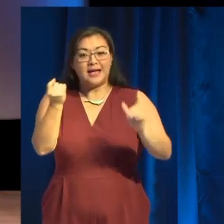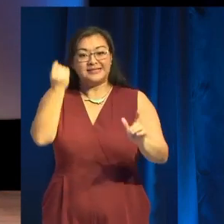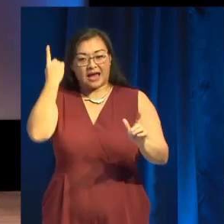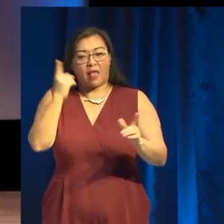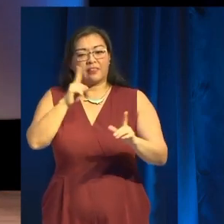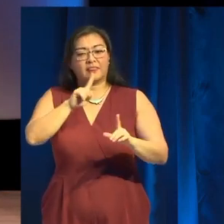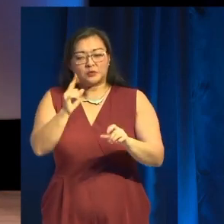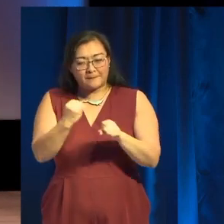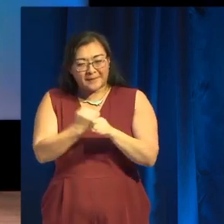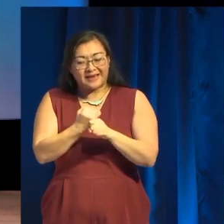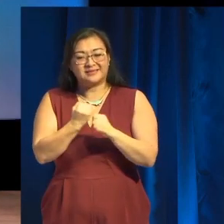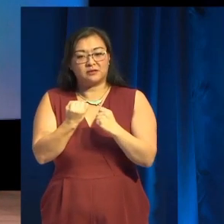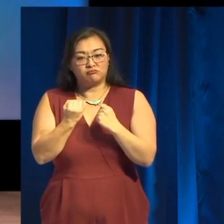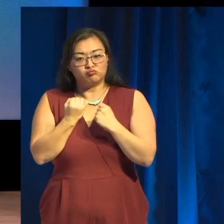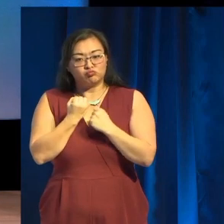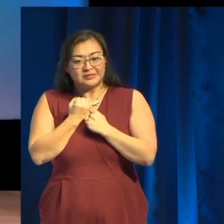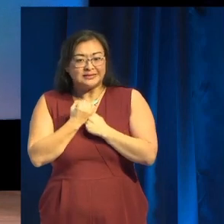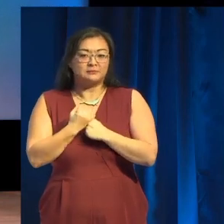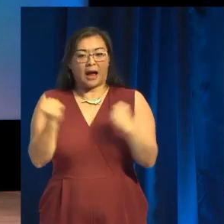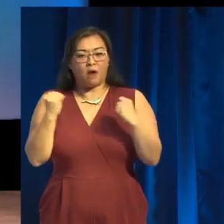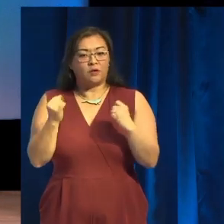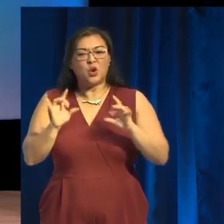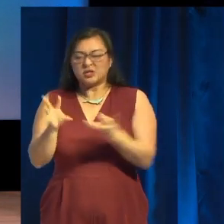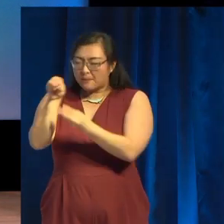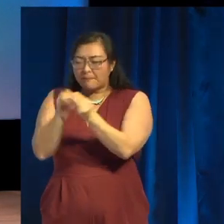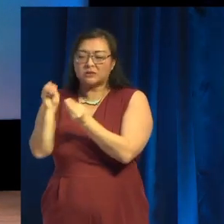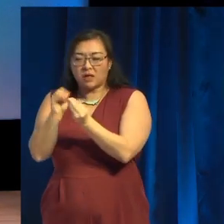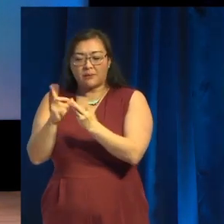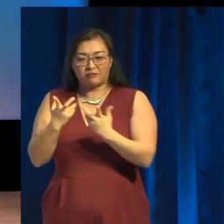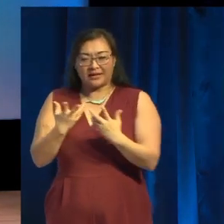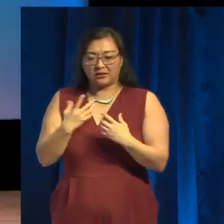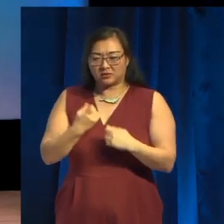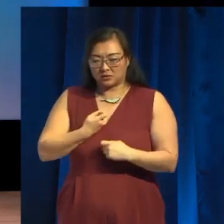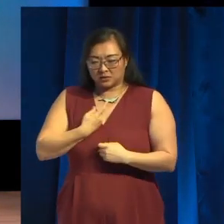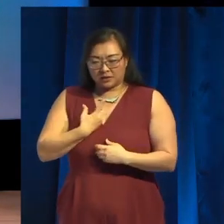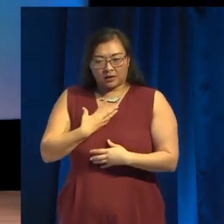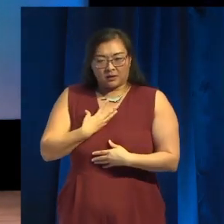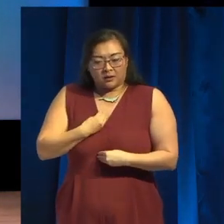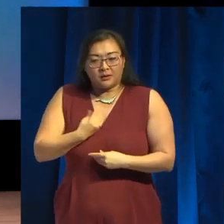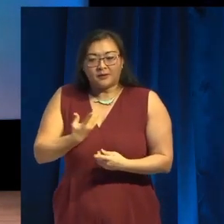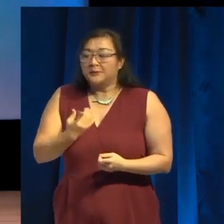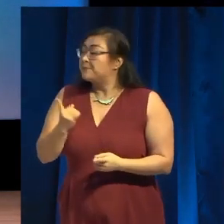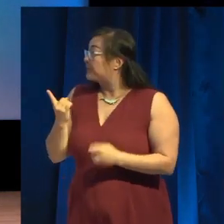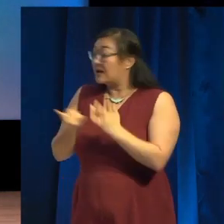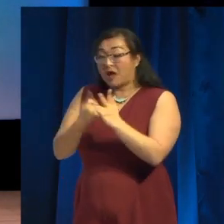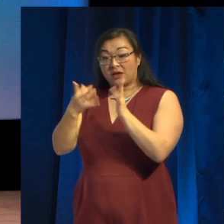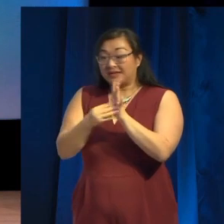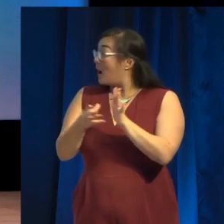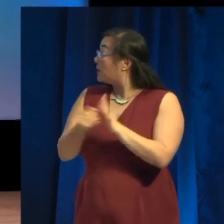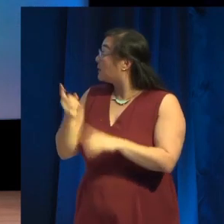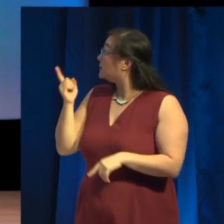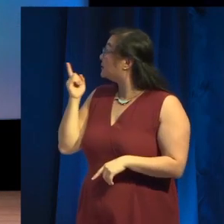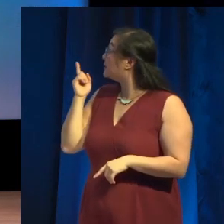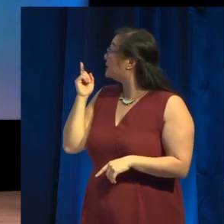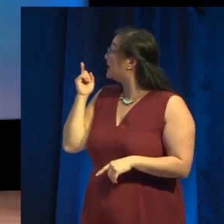catchy gameplay. The next example, I will never tire talking about this, Papers, Please. I think it's a game